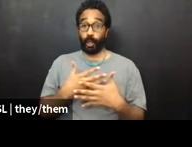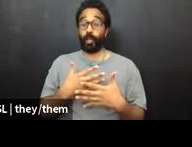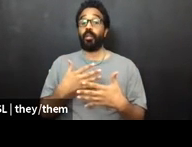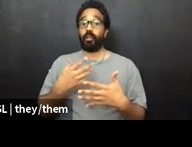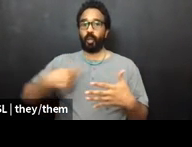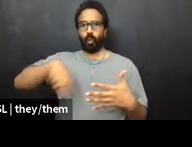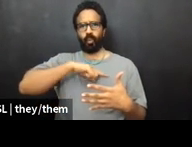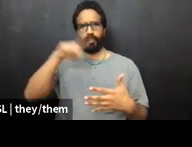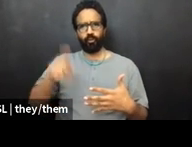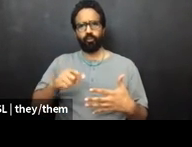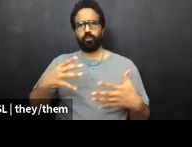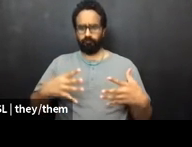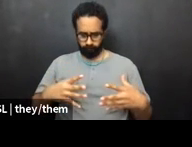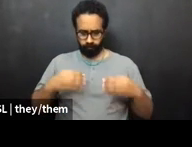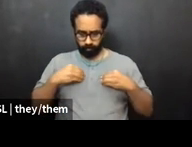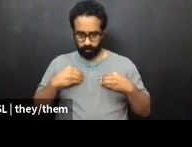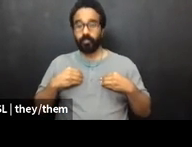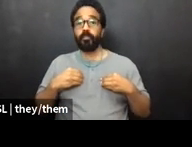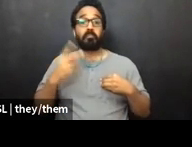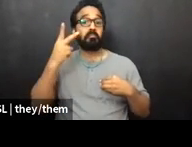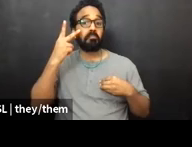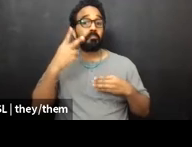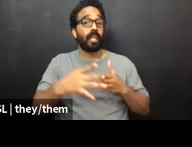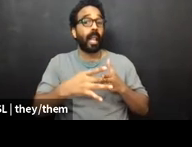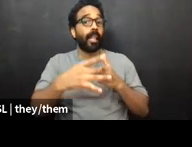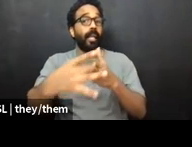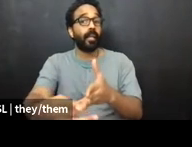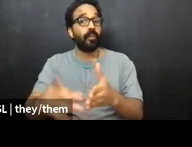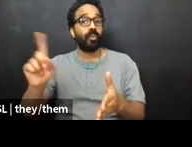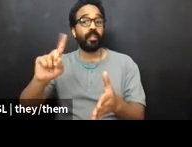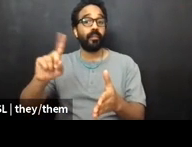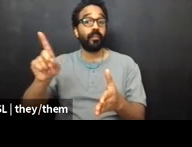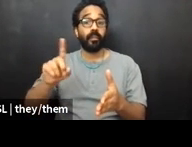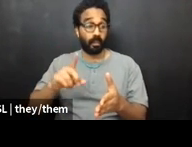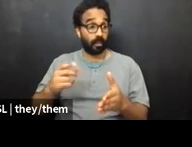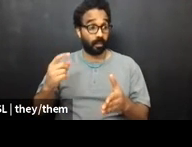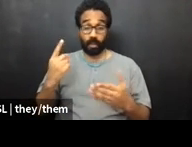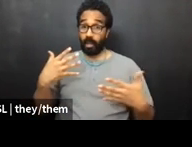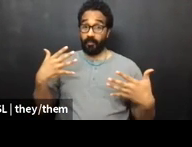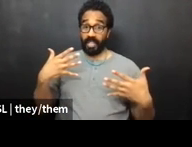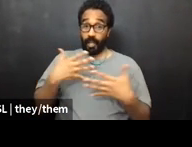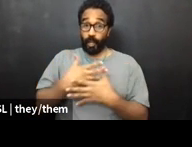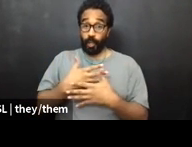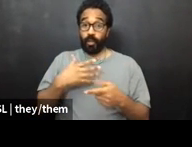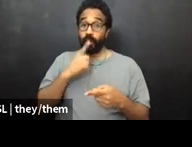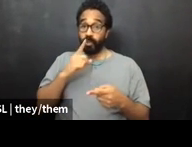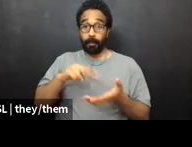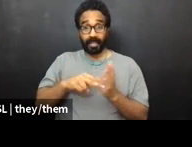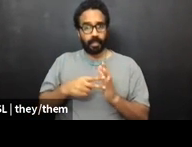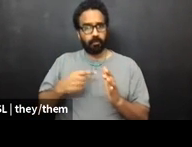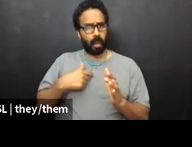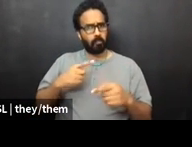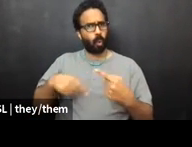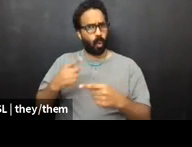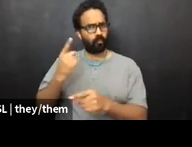the fear, it's usually a good indicator that you're on the right track. If you're doing something with your life that doesn't make you wonder, can I do this? Do I have it? Can I go